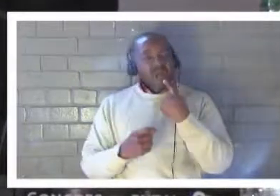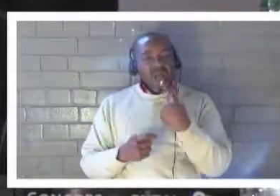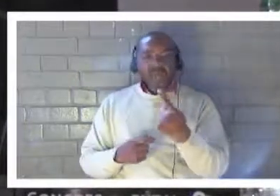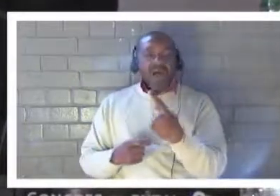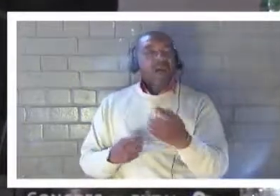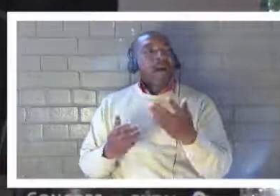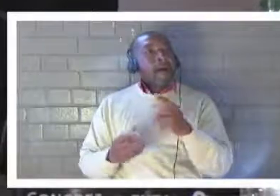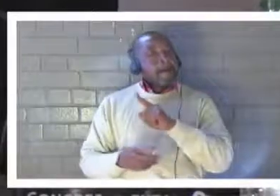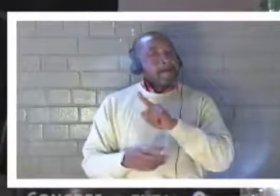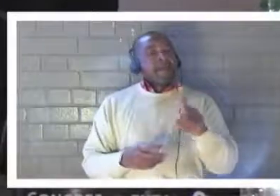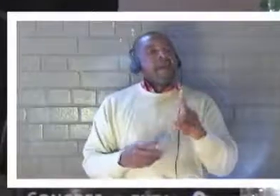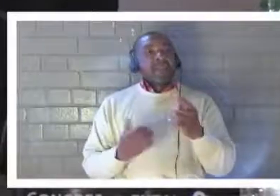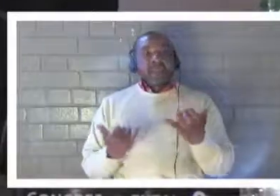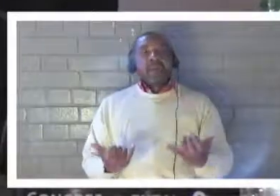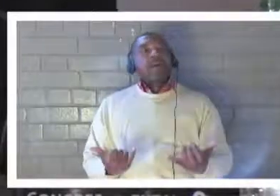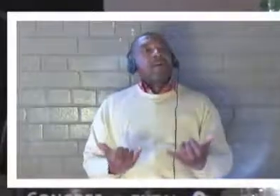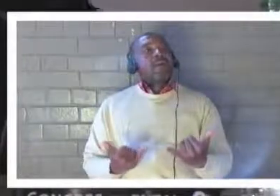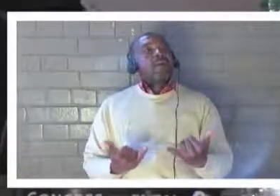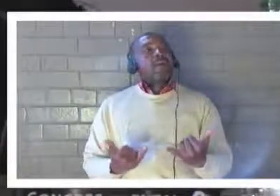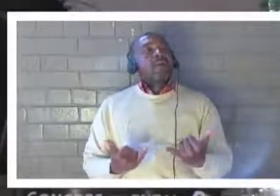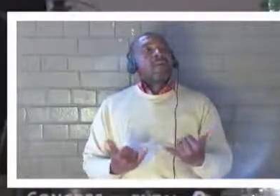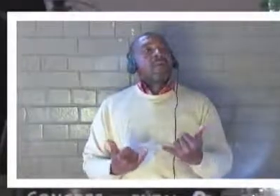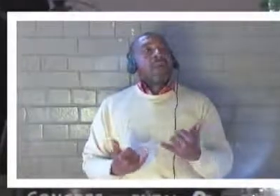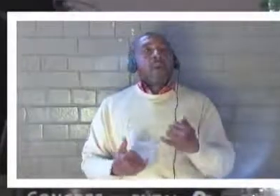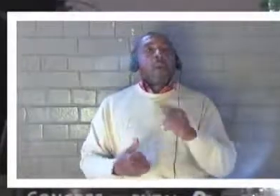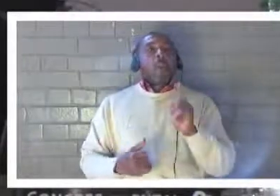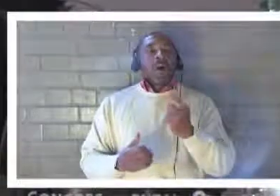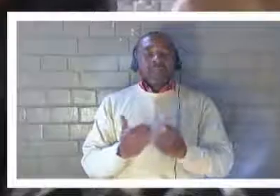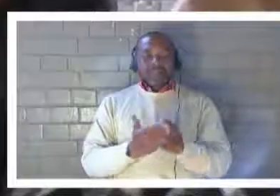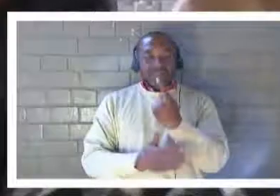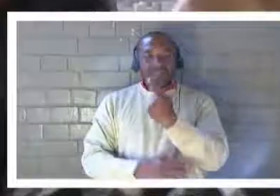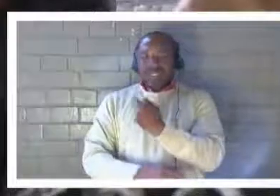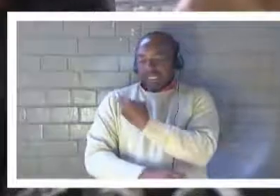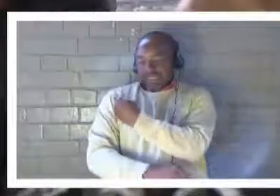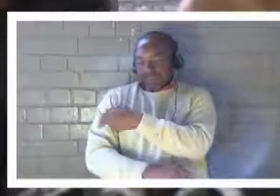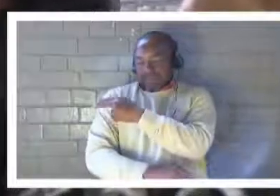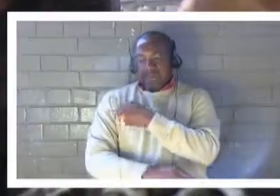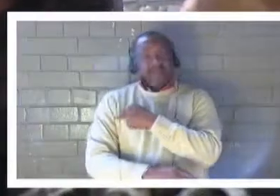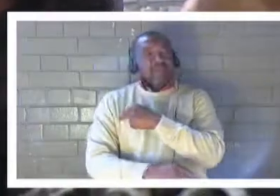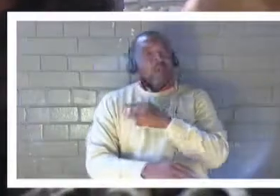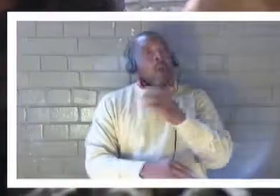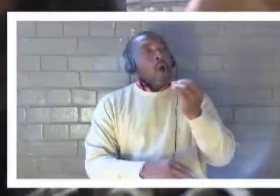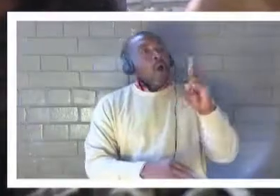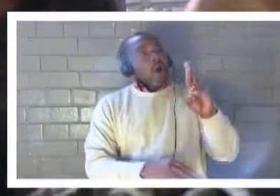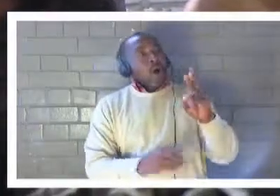of the Department of Health in Gauteng does not have